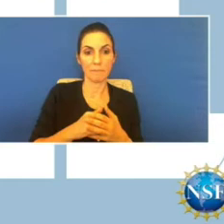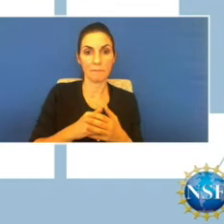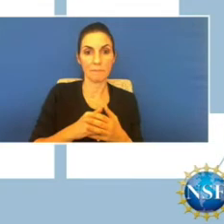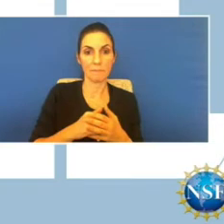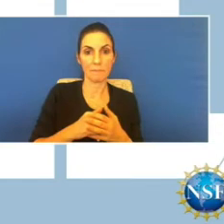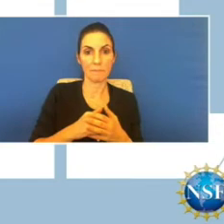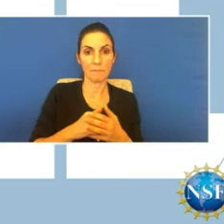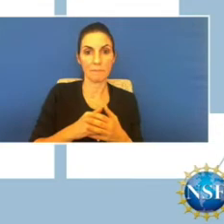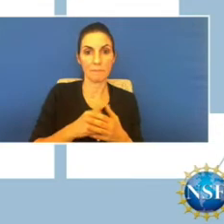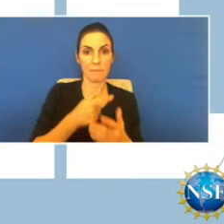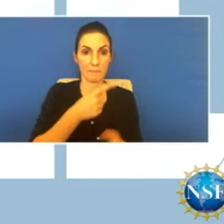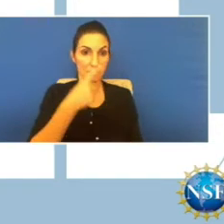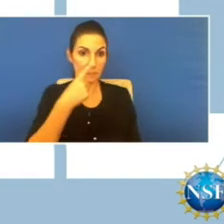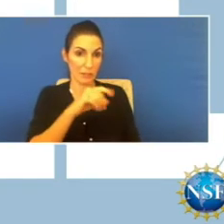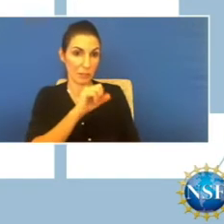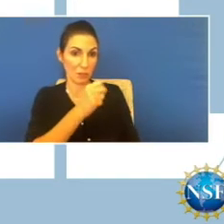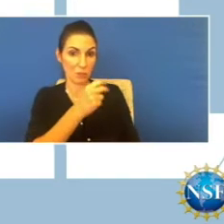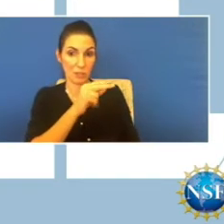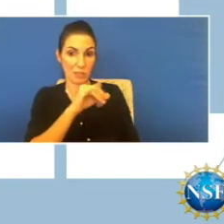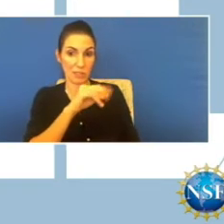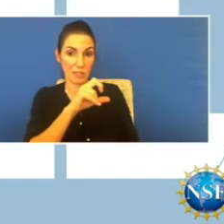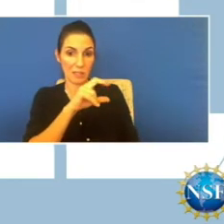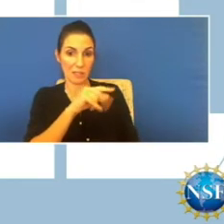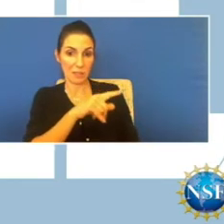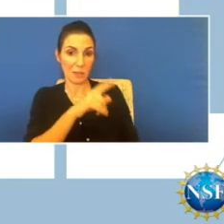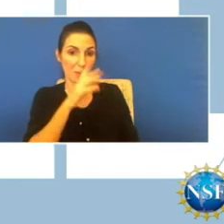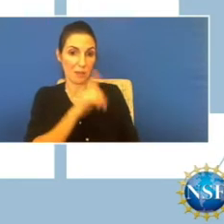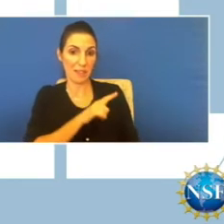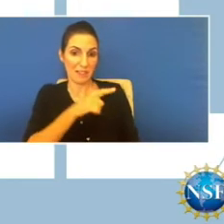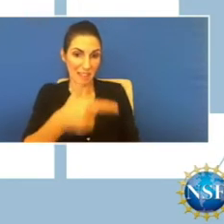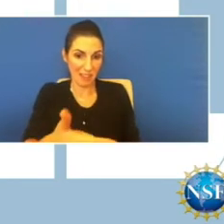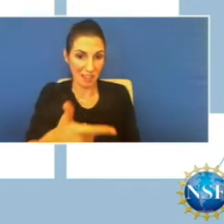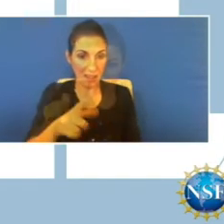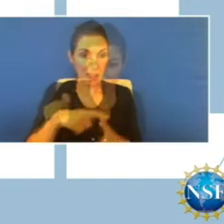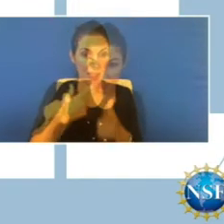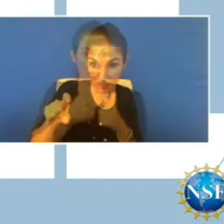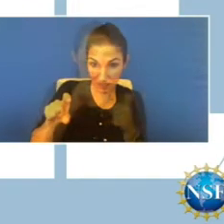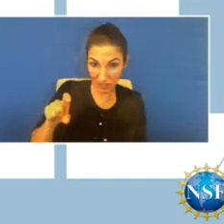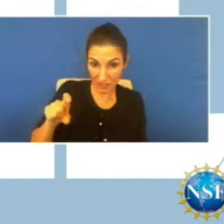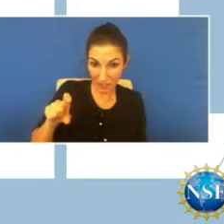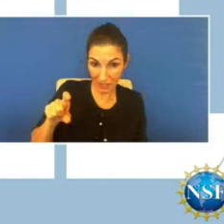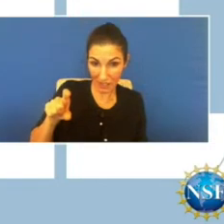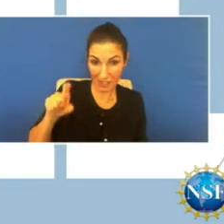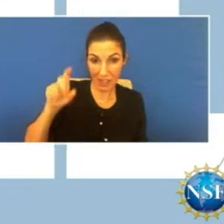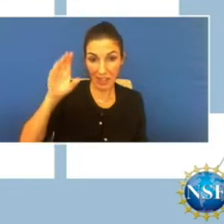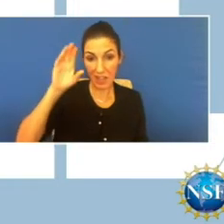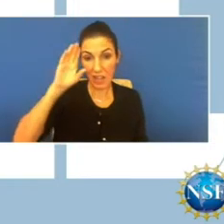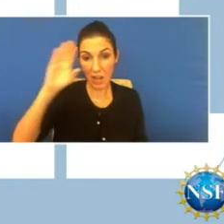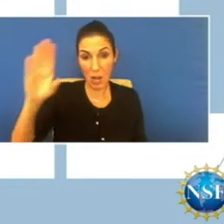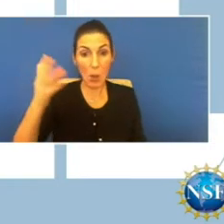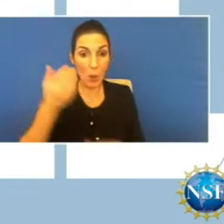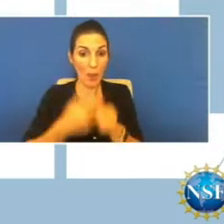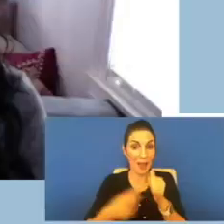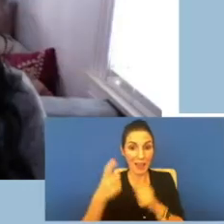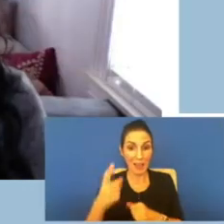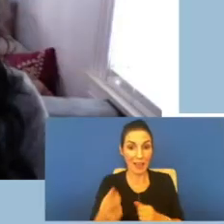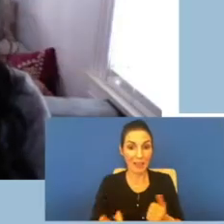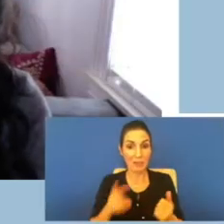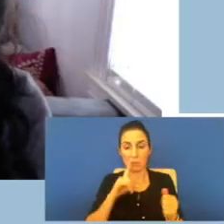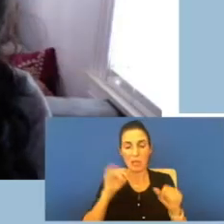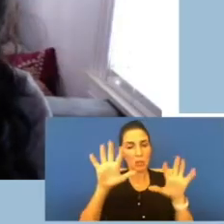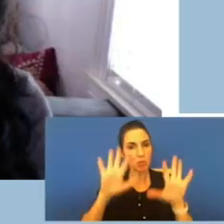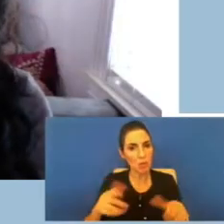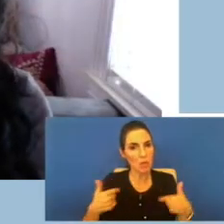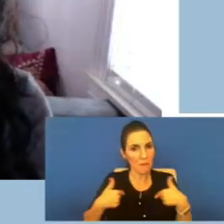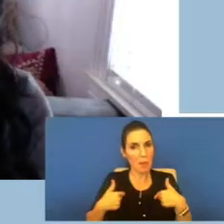Shireen, can I ask you to go next, and we'll see if we can figure out the sound for... Hi, everyone. It's really wonderful to be in